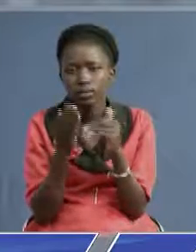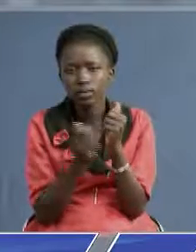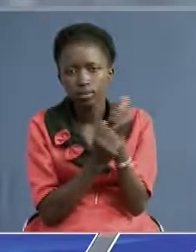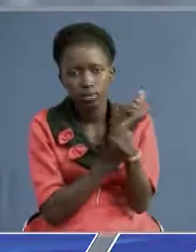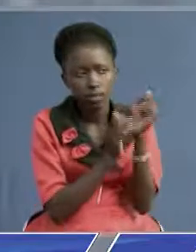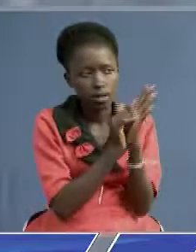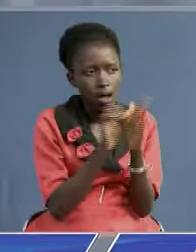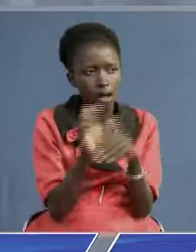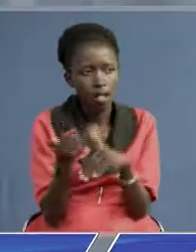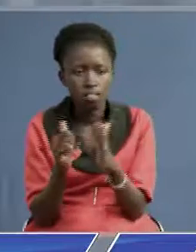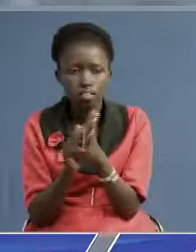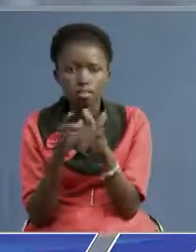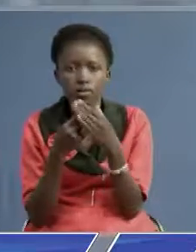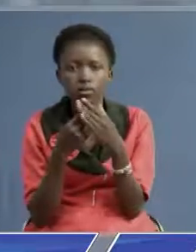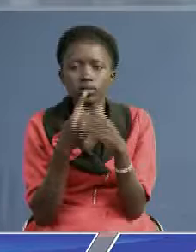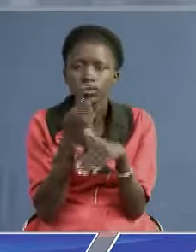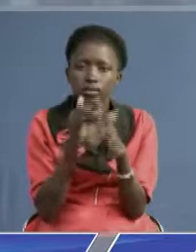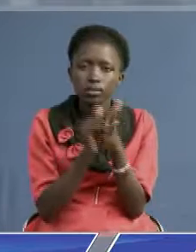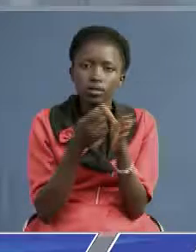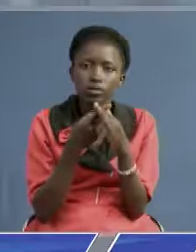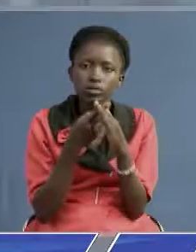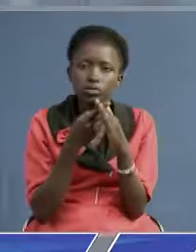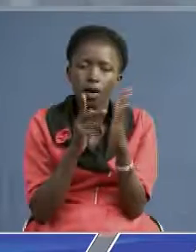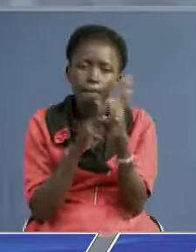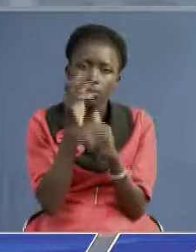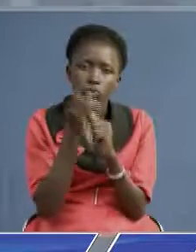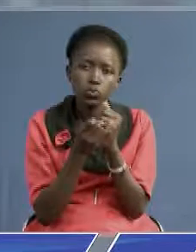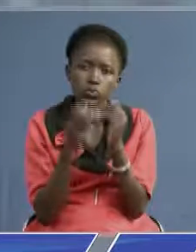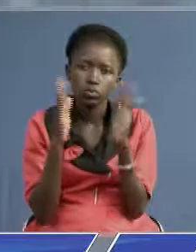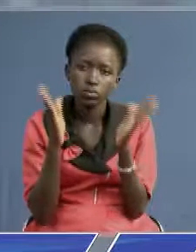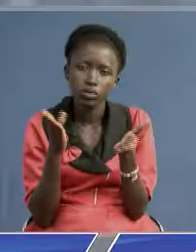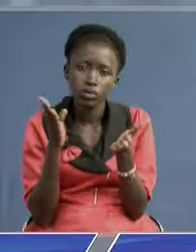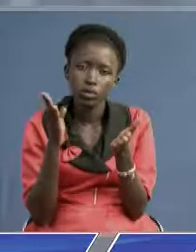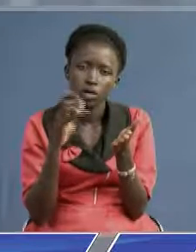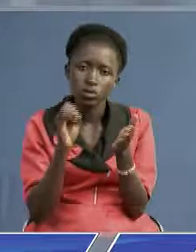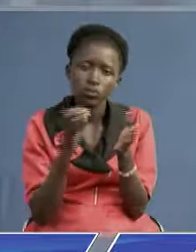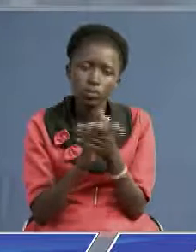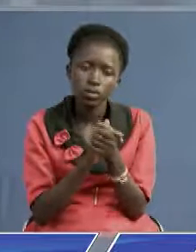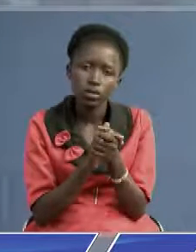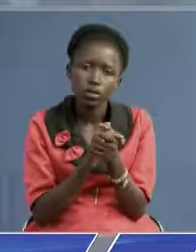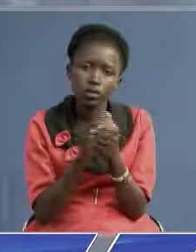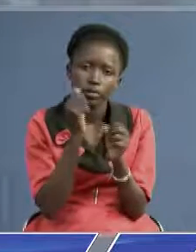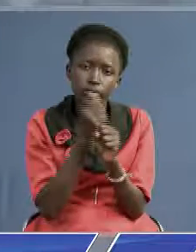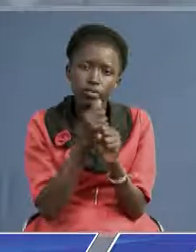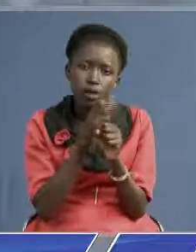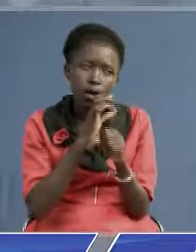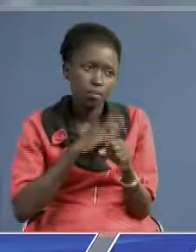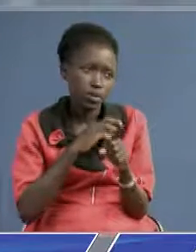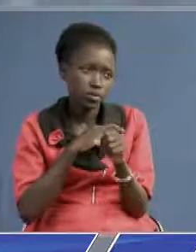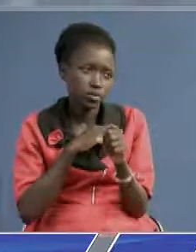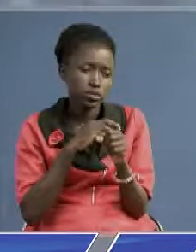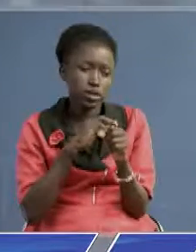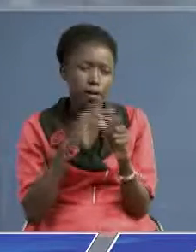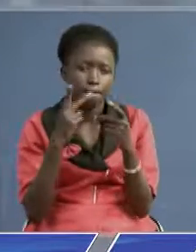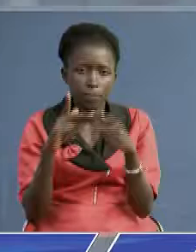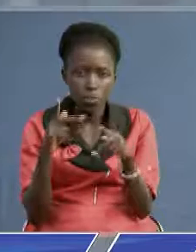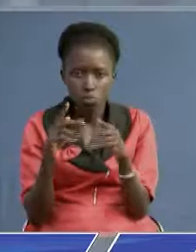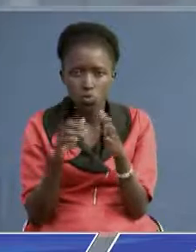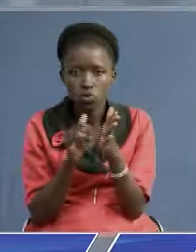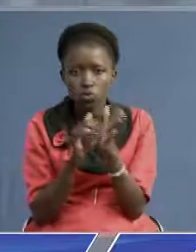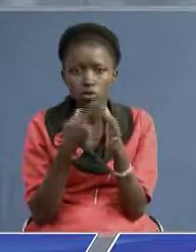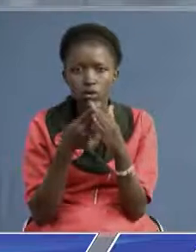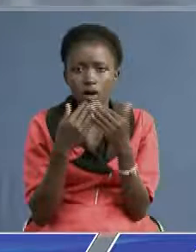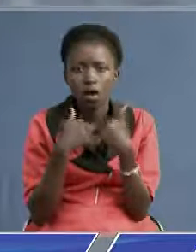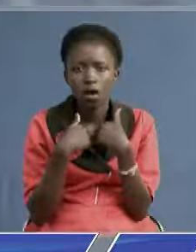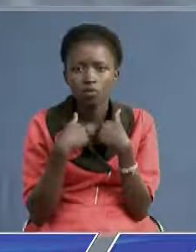allied leaders, also took time to affirm that the grand project that the Jubilee Party has been undertaking will benefit the common Wananchi,